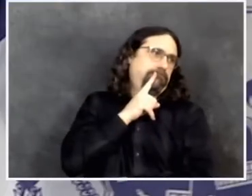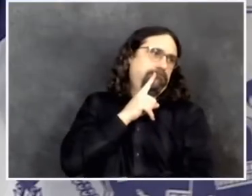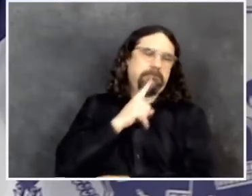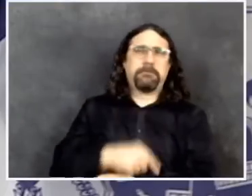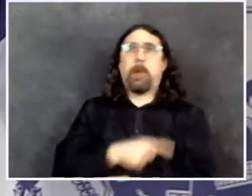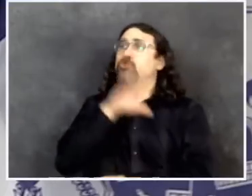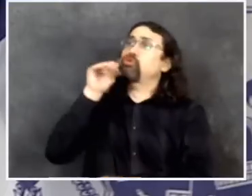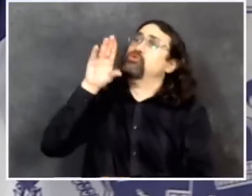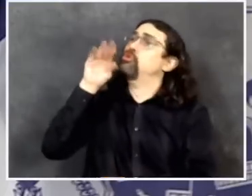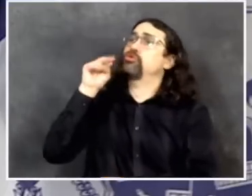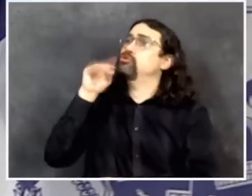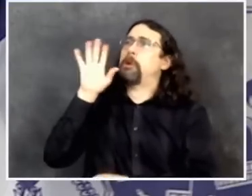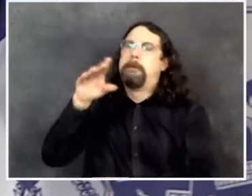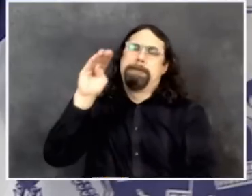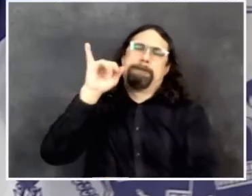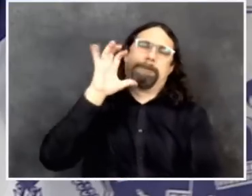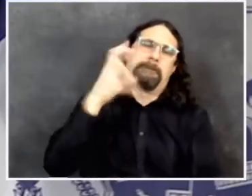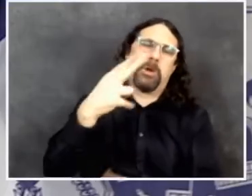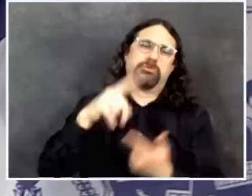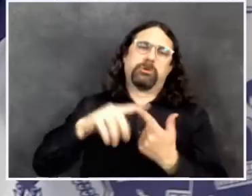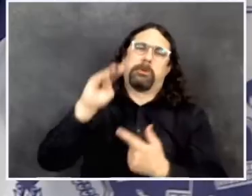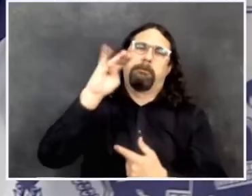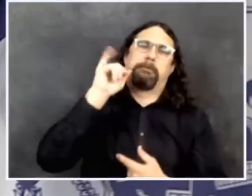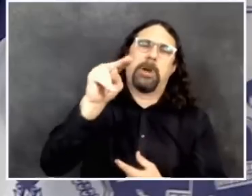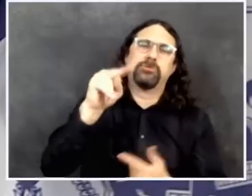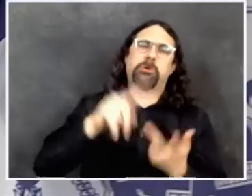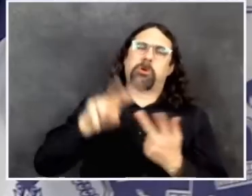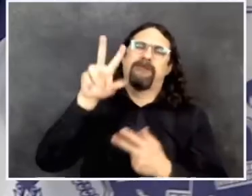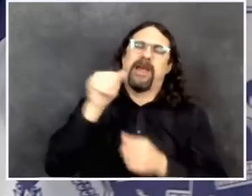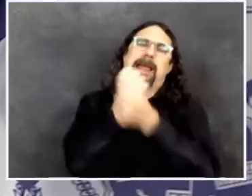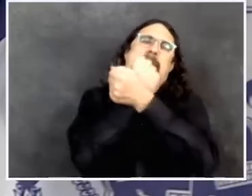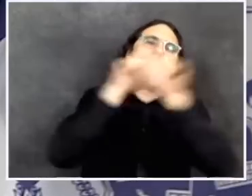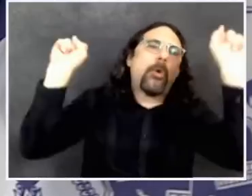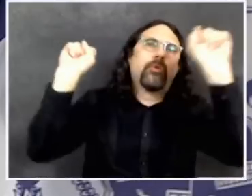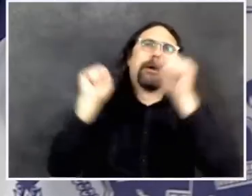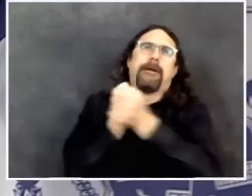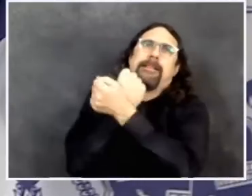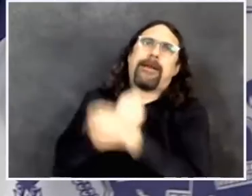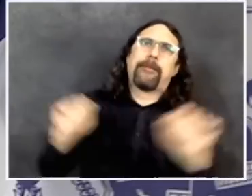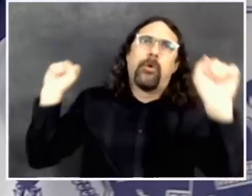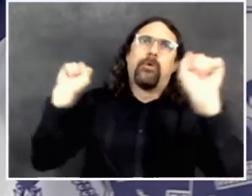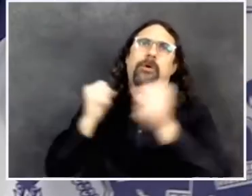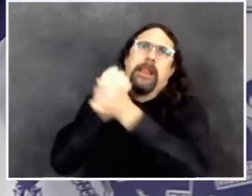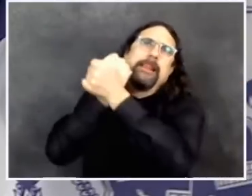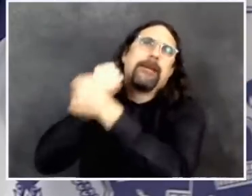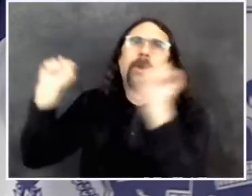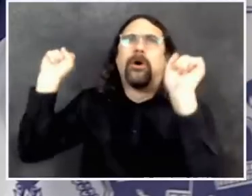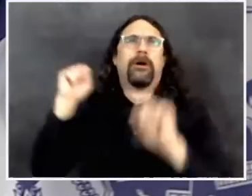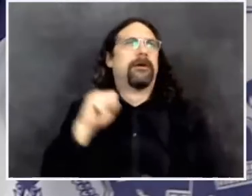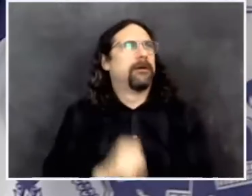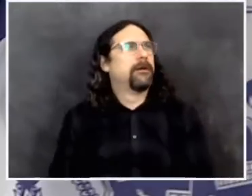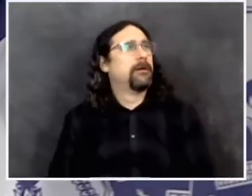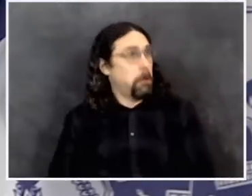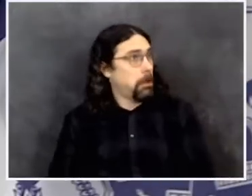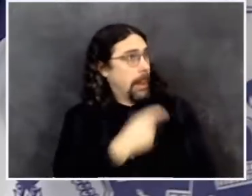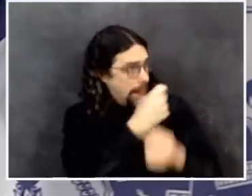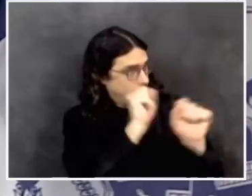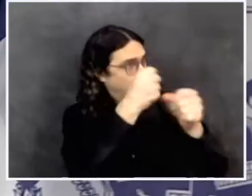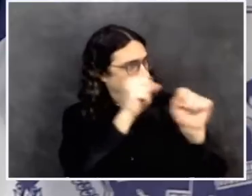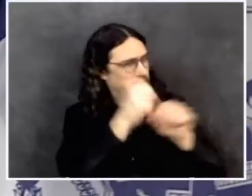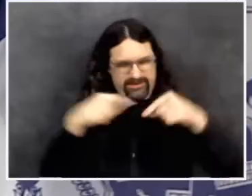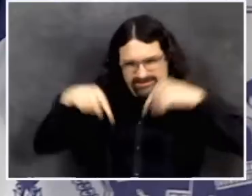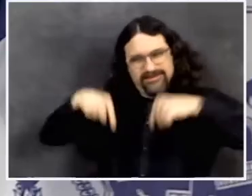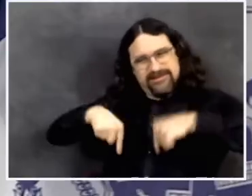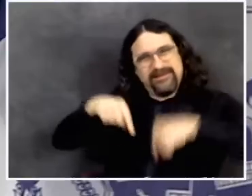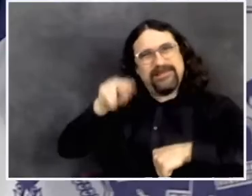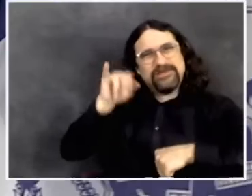could liberate us by sending us stimulus aid to make up for our vast budget gap. You could liberate us by helping